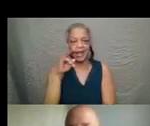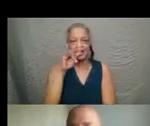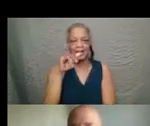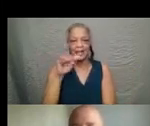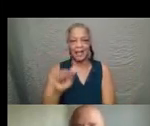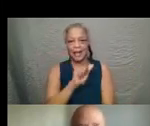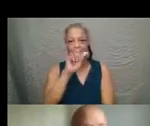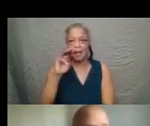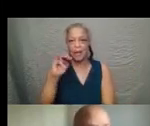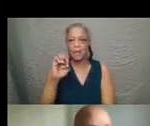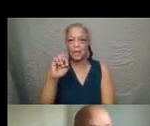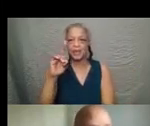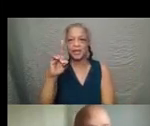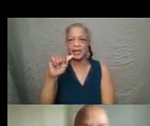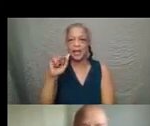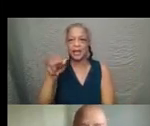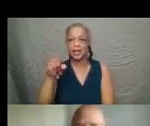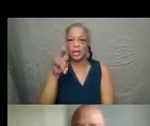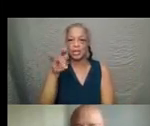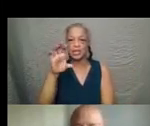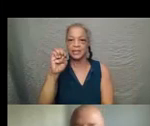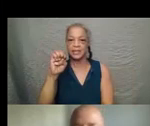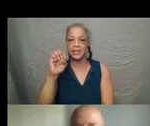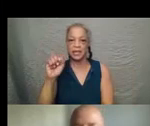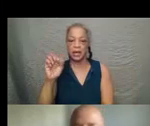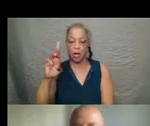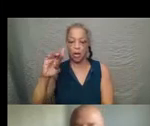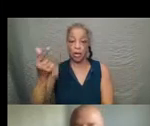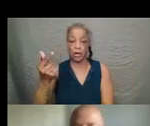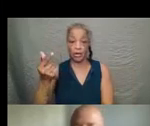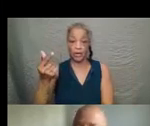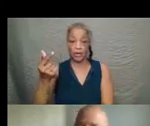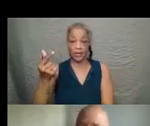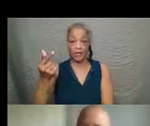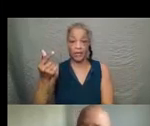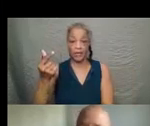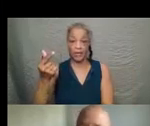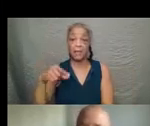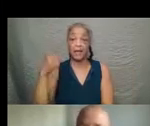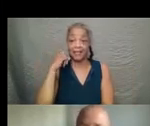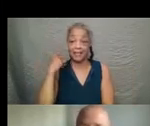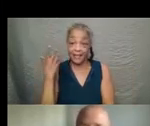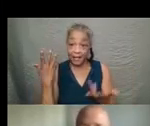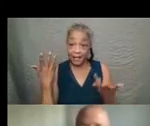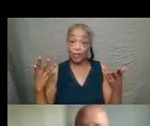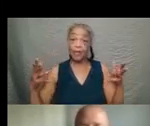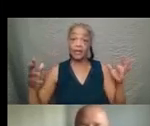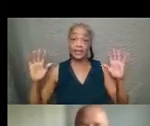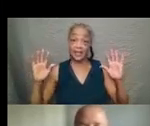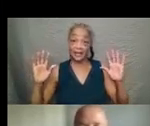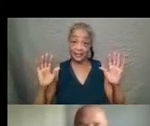danny@mediajustice.org, and I'm happy to follow up. But otherwise, I think we're all set, right?